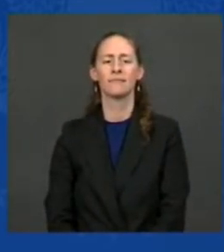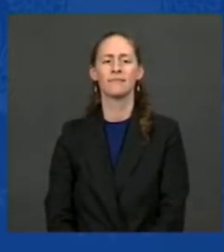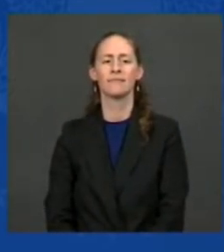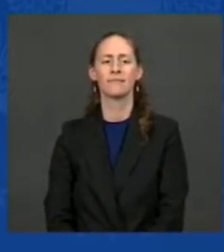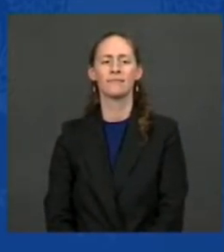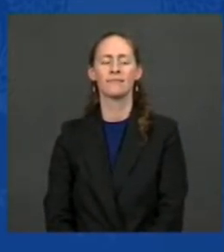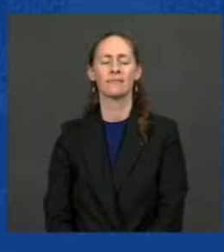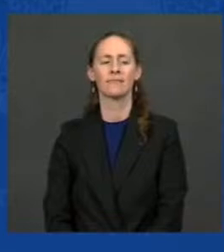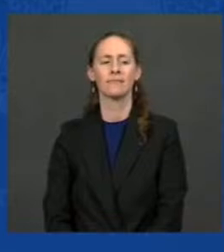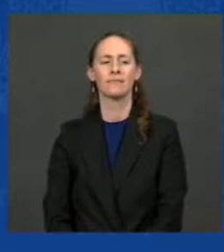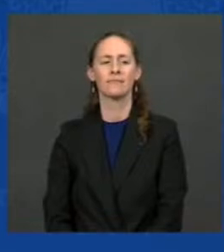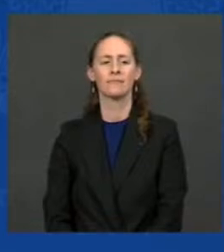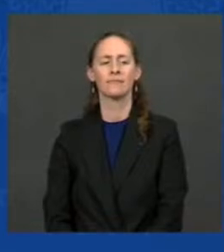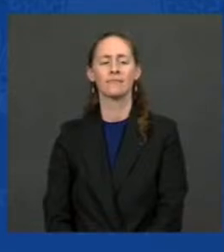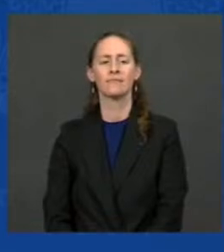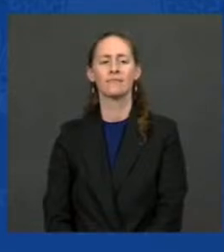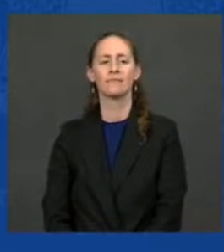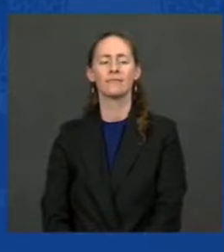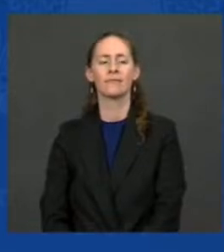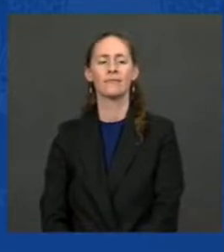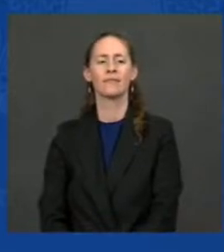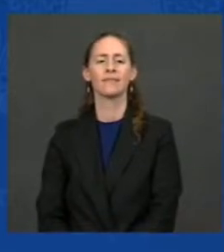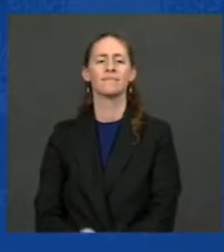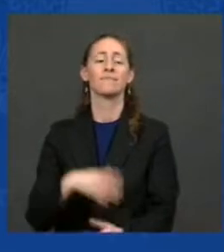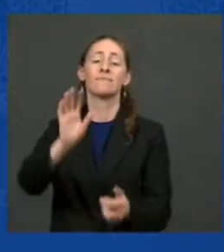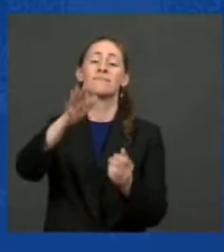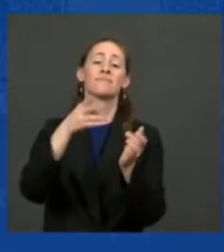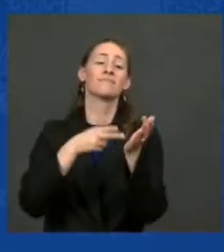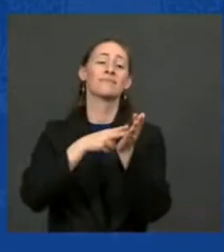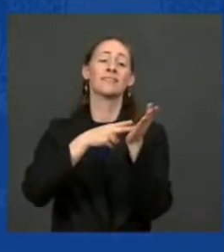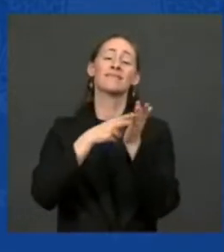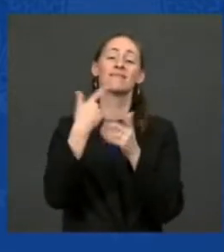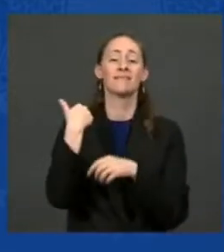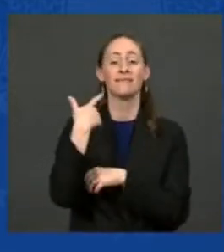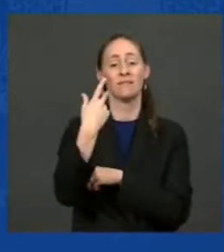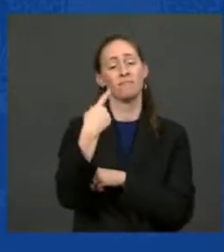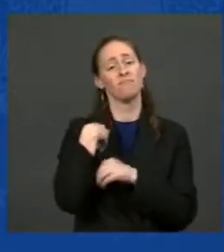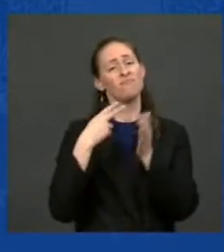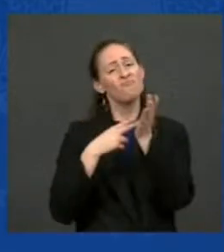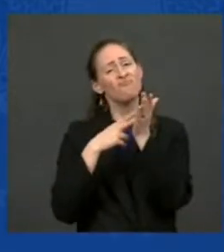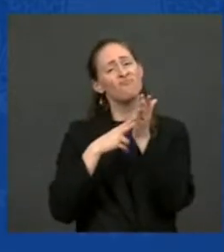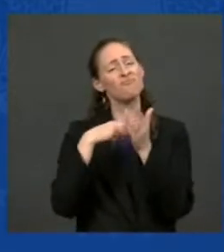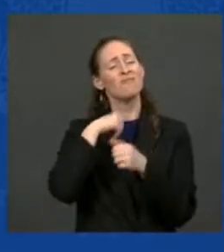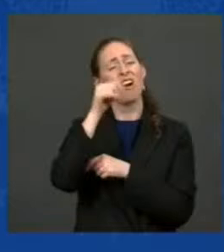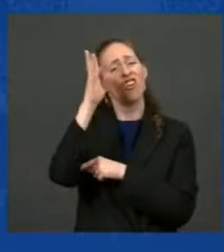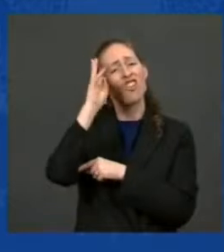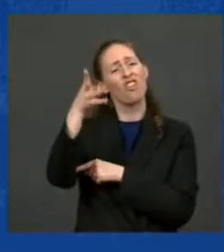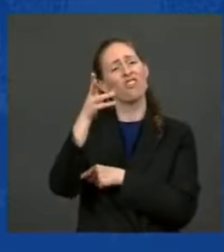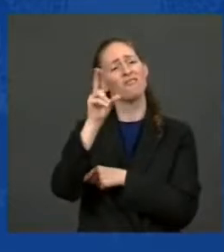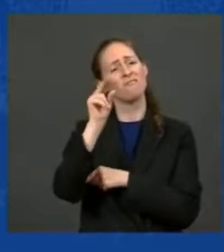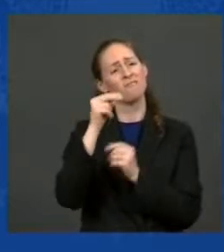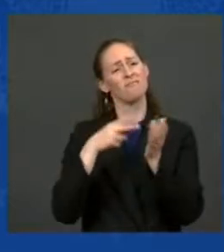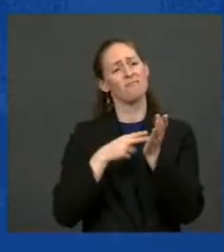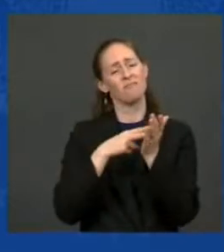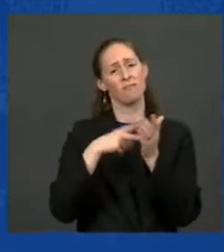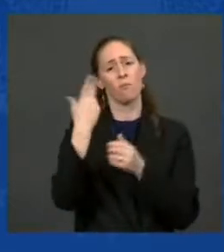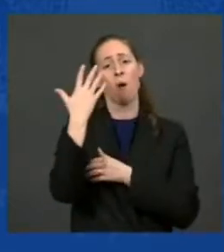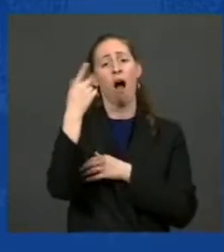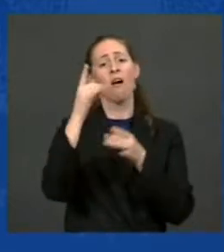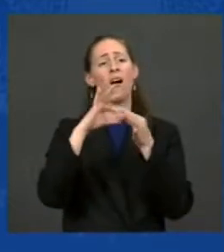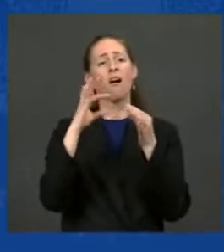Rosa, we've all, and I'm not being solicitous again, using that word twice now, we've all learned a great deal from you. I want to thank you for